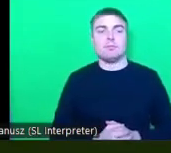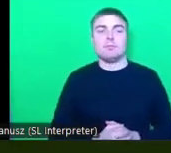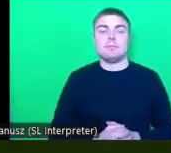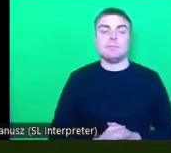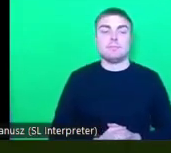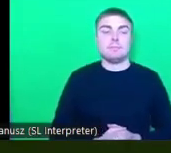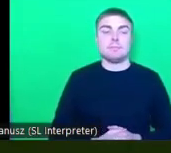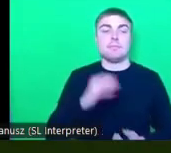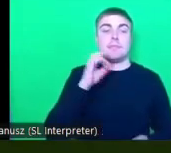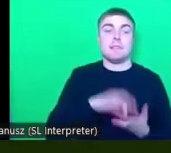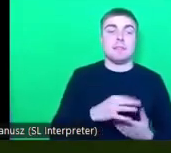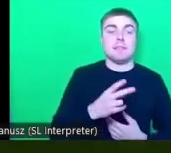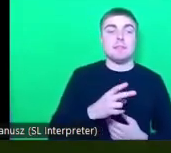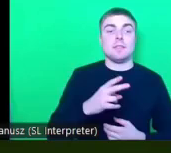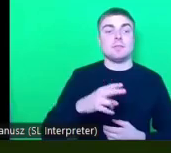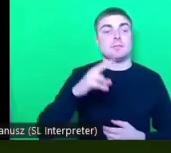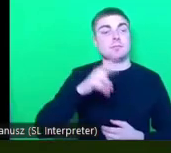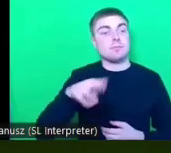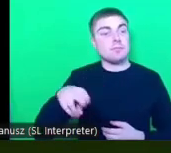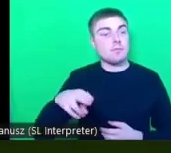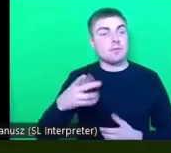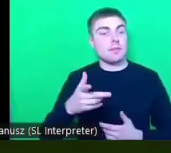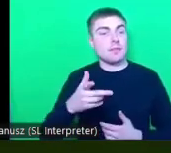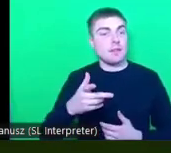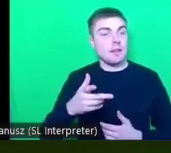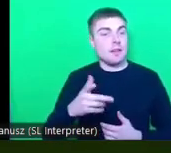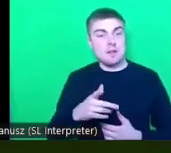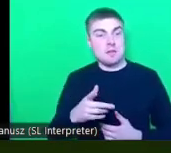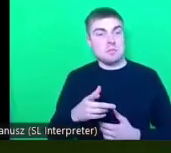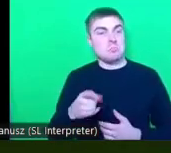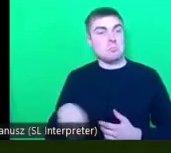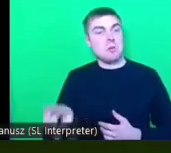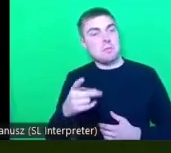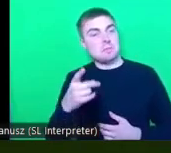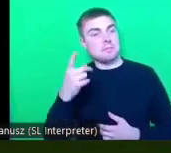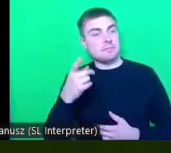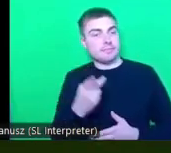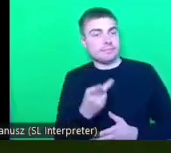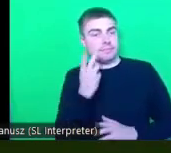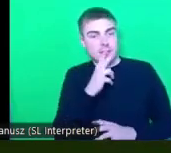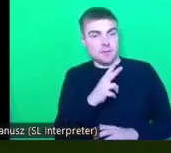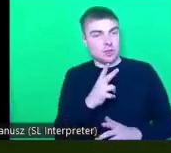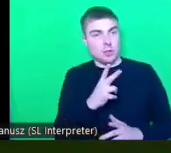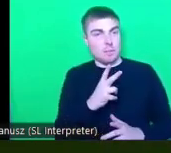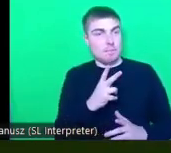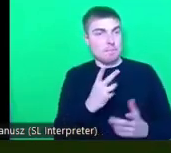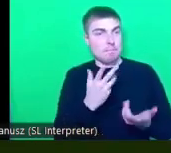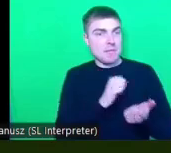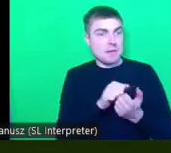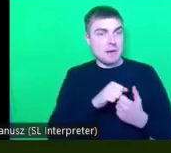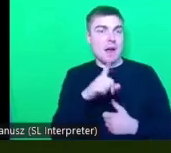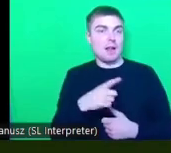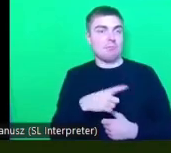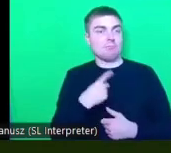don't see much problem with the high browsing damage levels, and they actually want to increase the moose population a